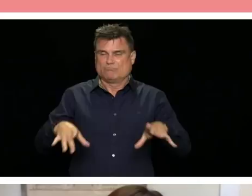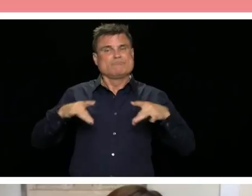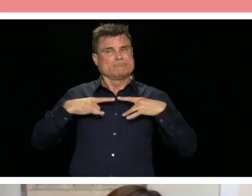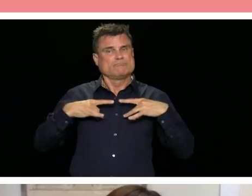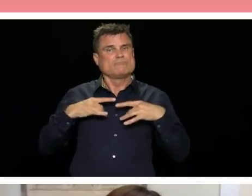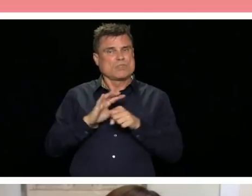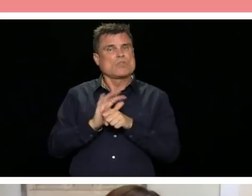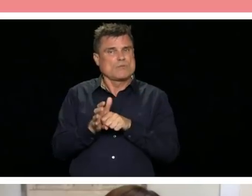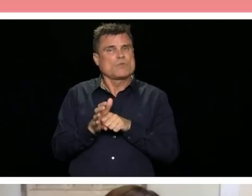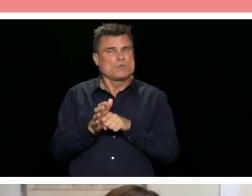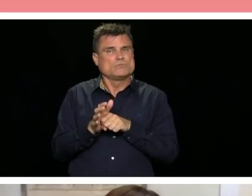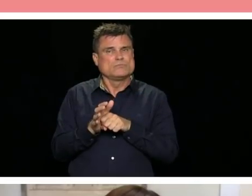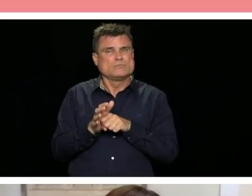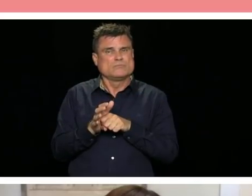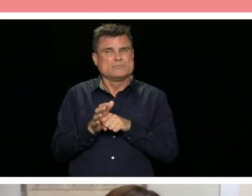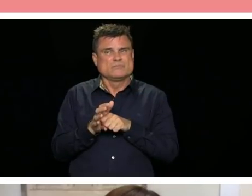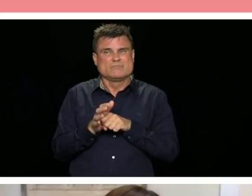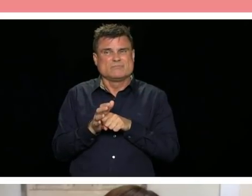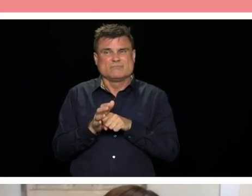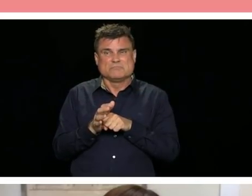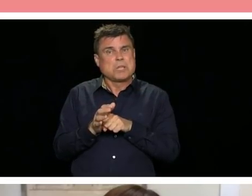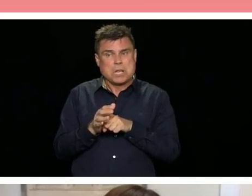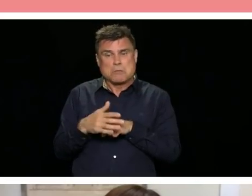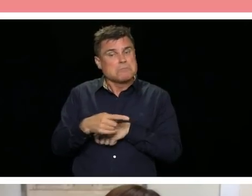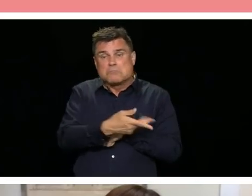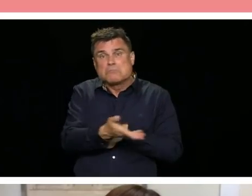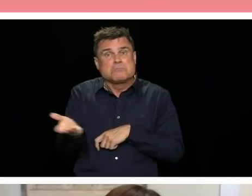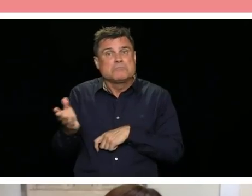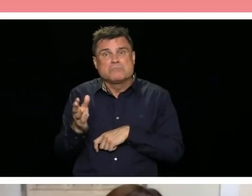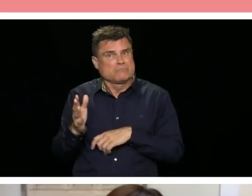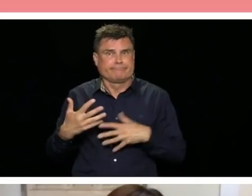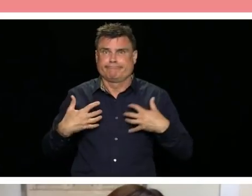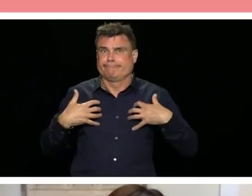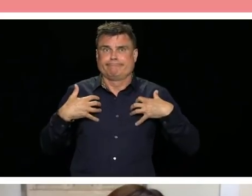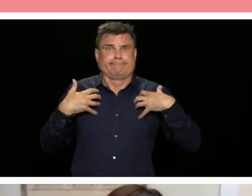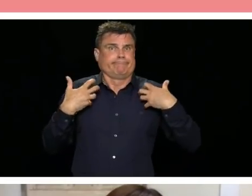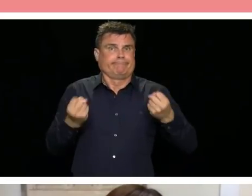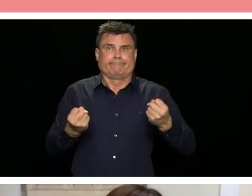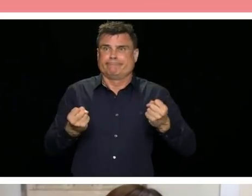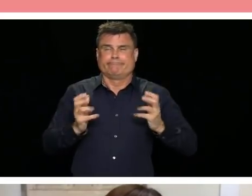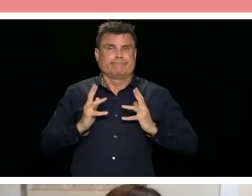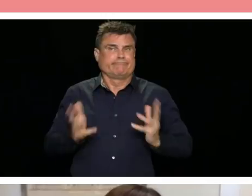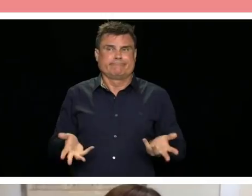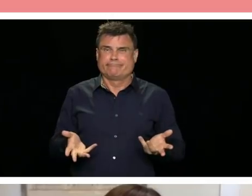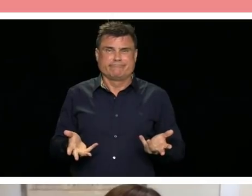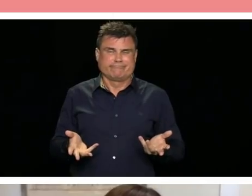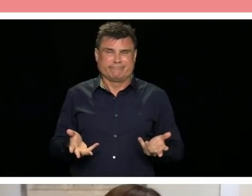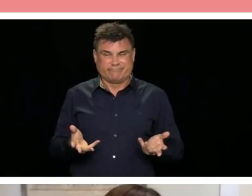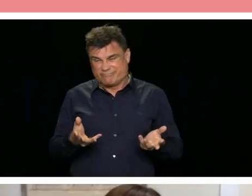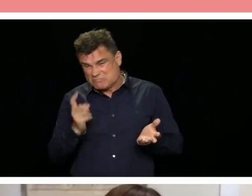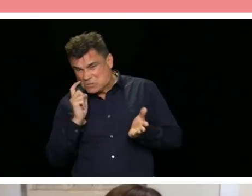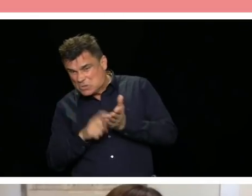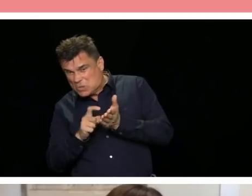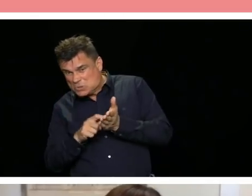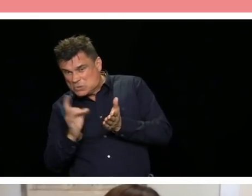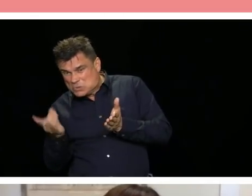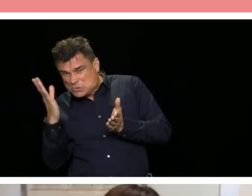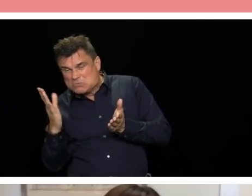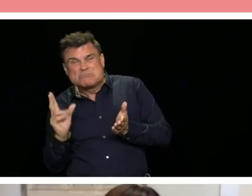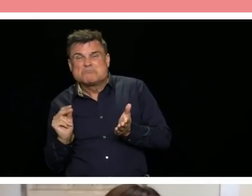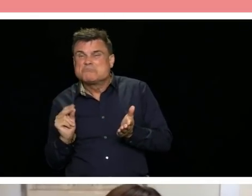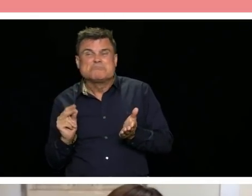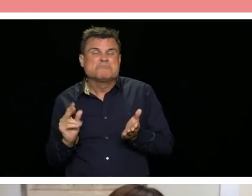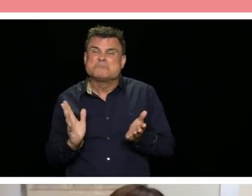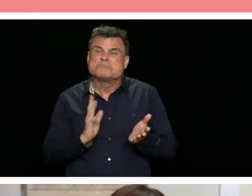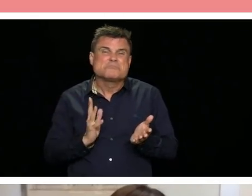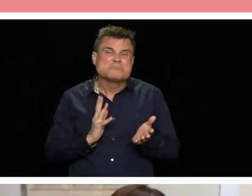we can reassure you that we're watching the numbers carefully. Second, if there is a positive case, we will know about